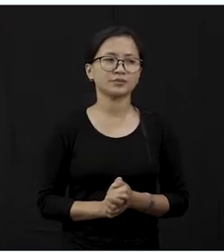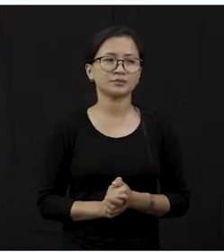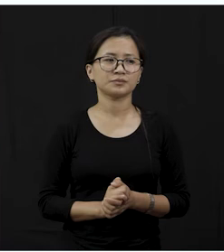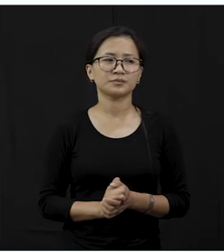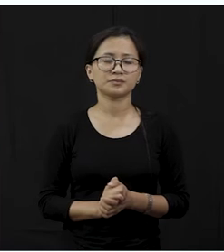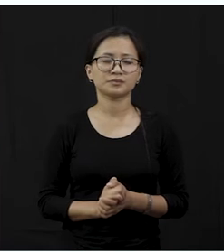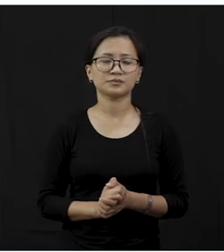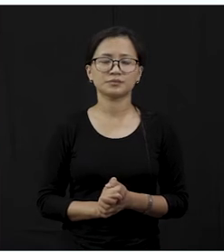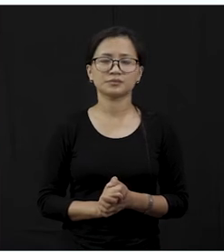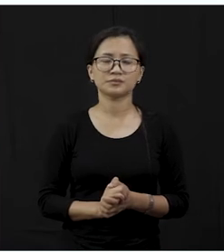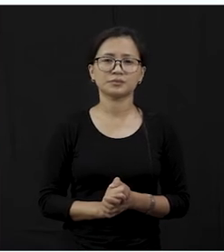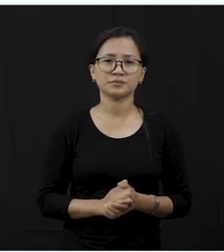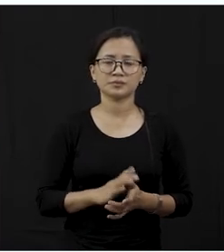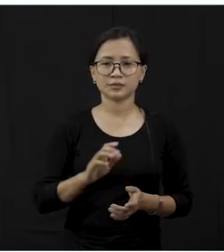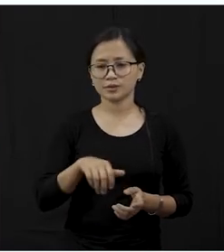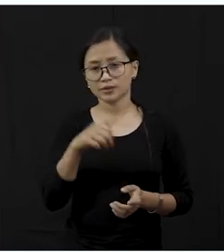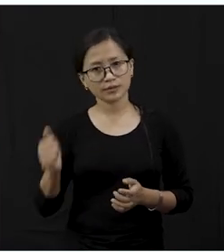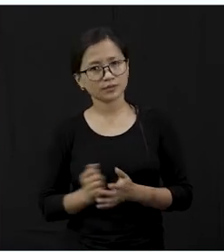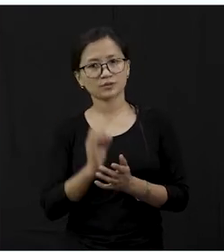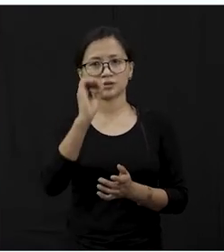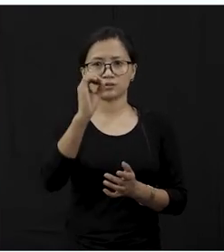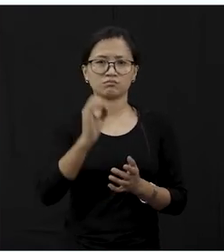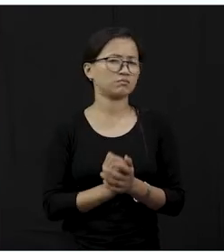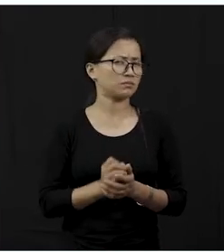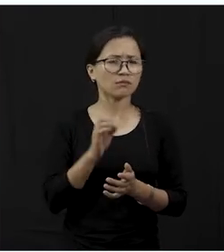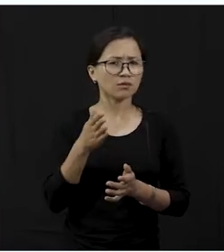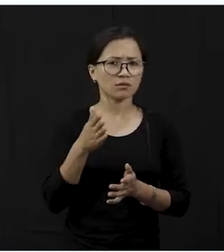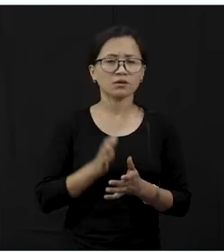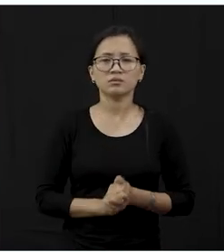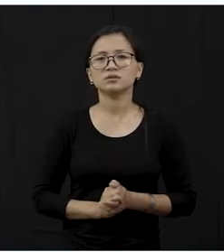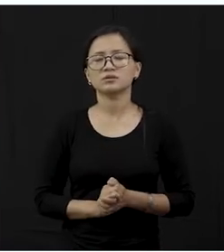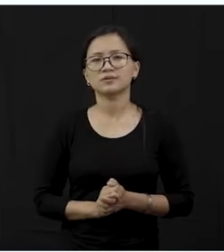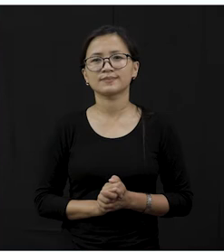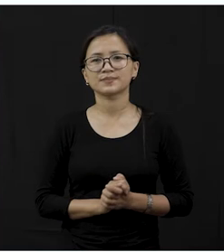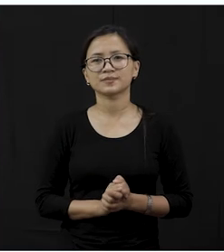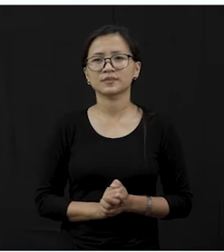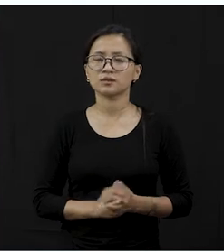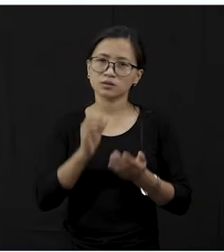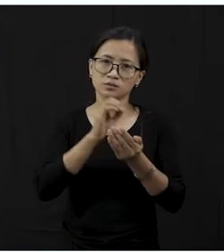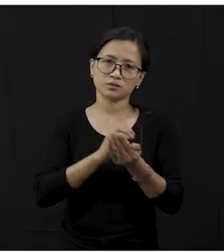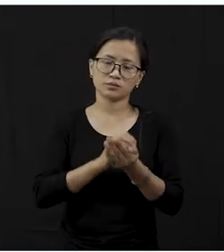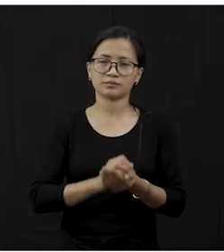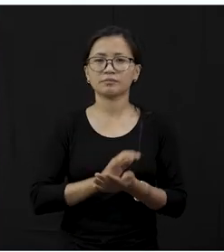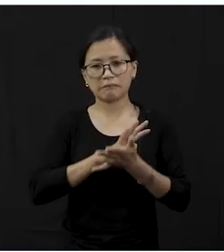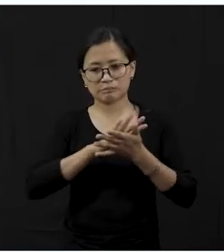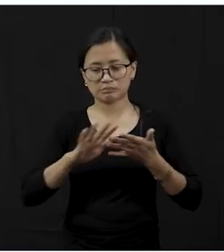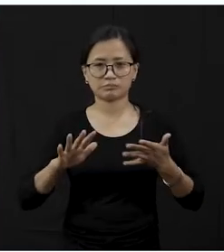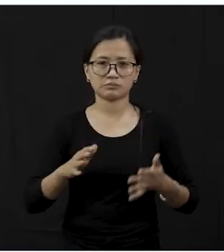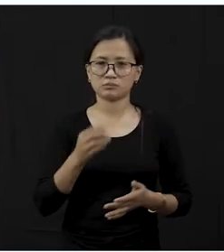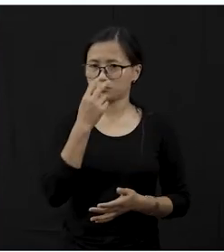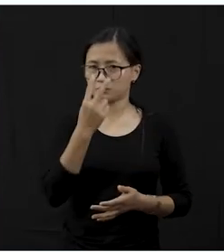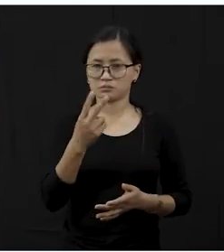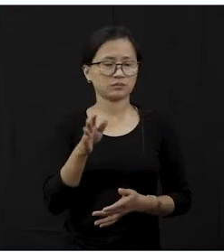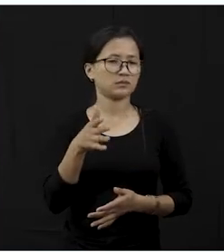So ones, here again, zero. Zero means nothing, right? That is why it has been kept blank. The next one is